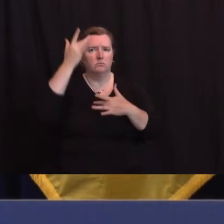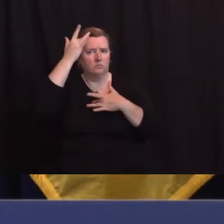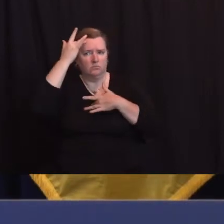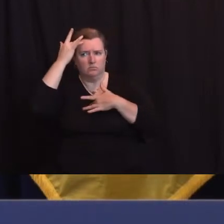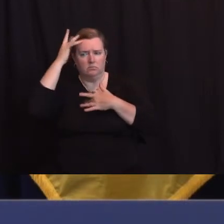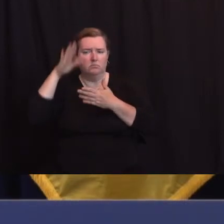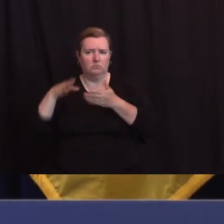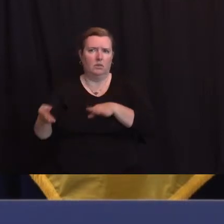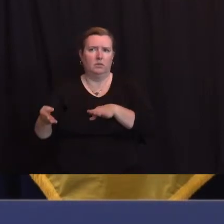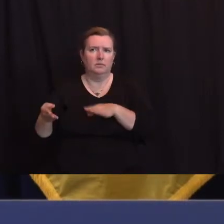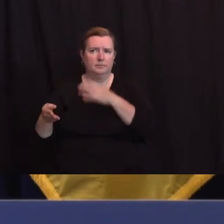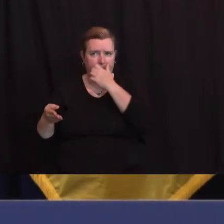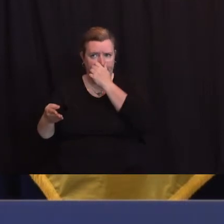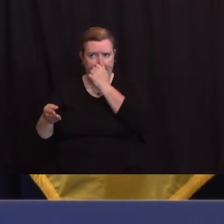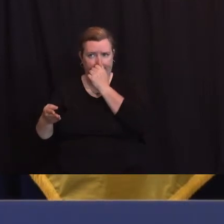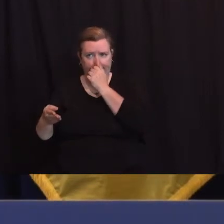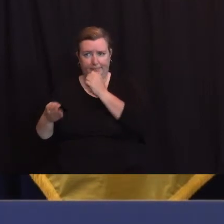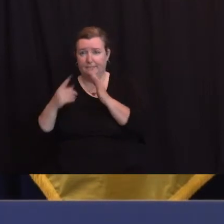Criticizing,